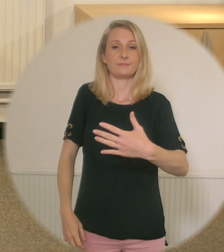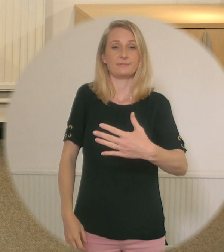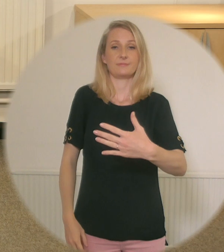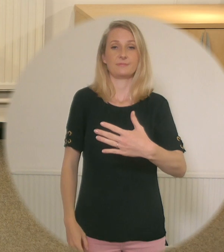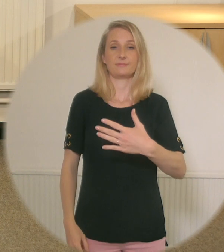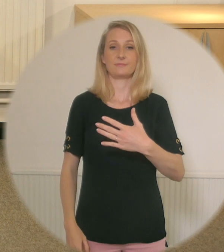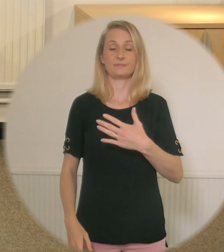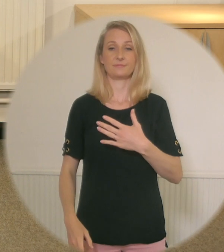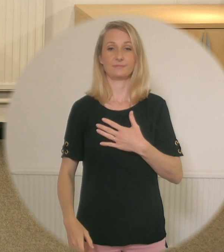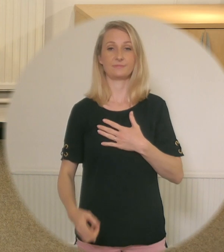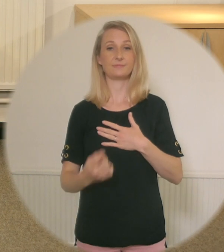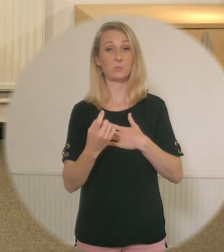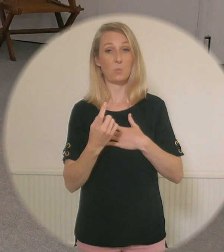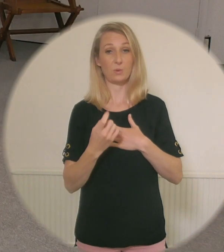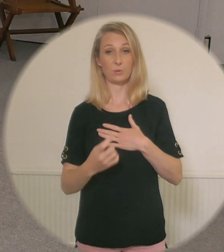Last time.